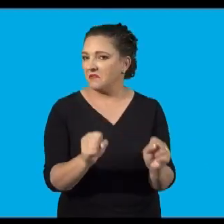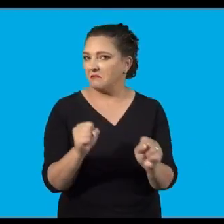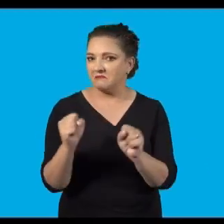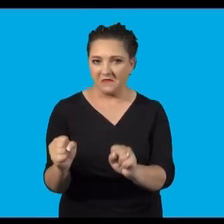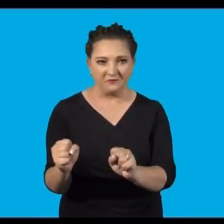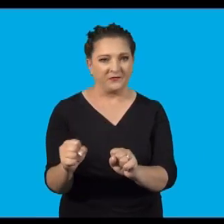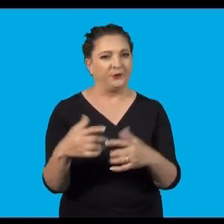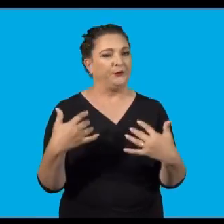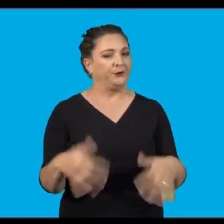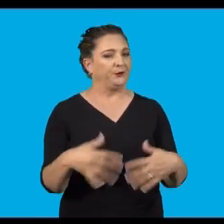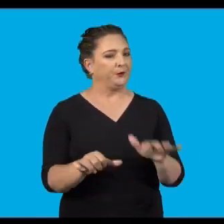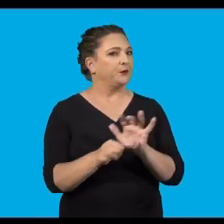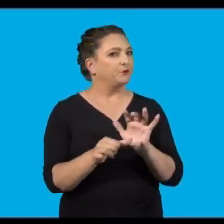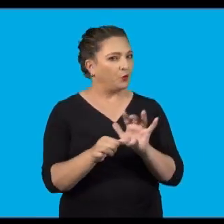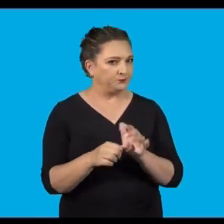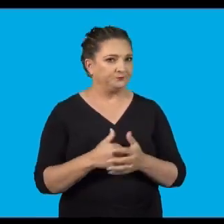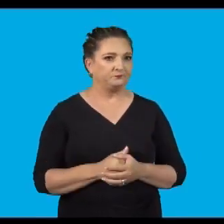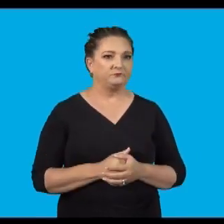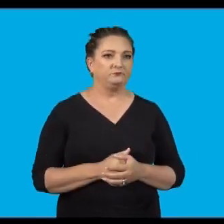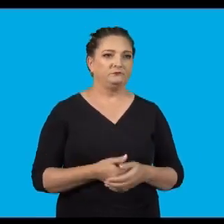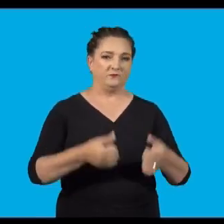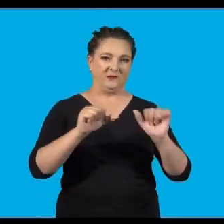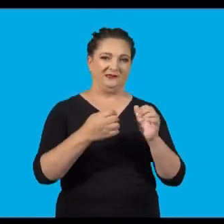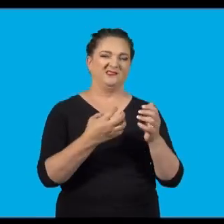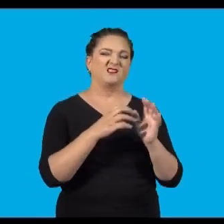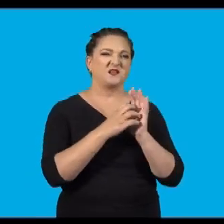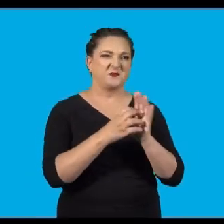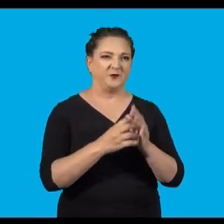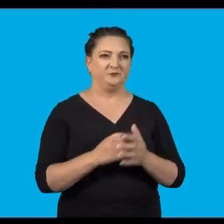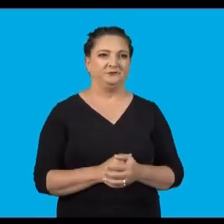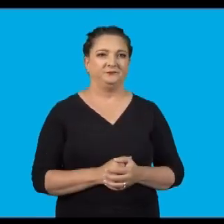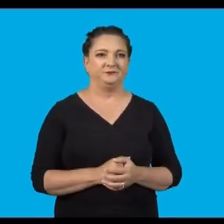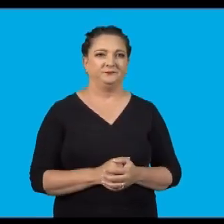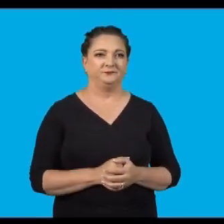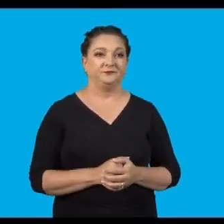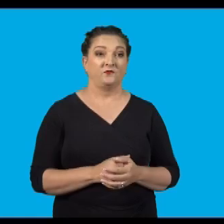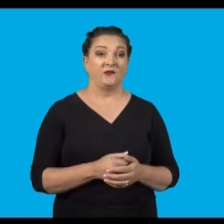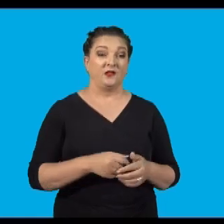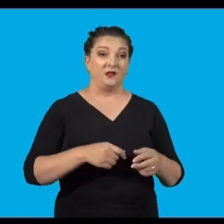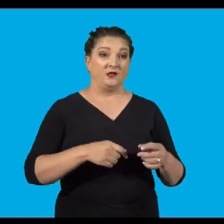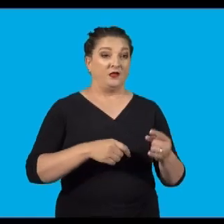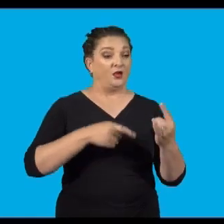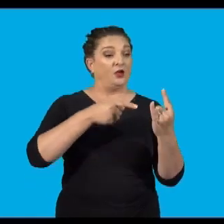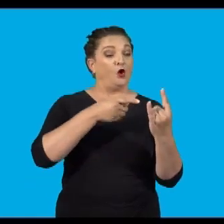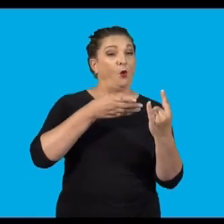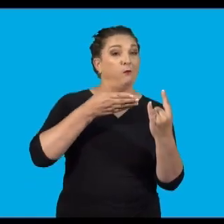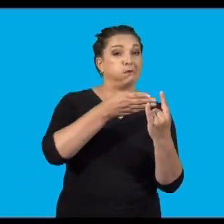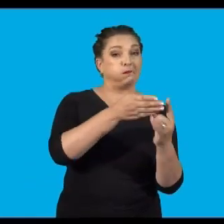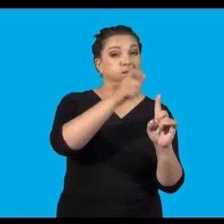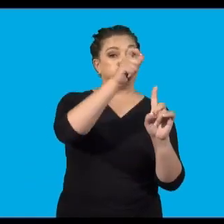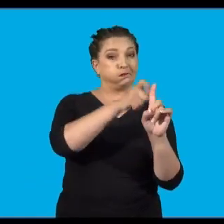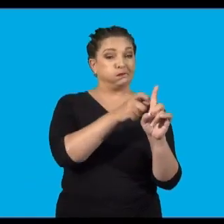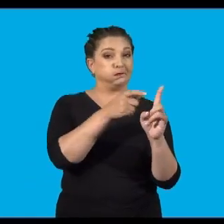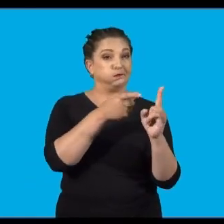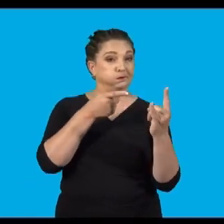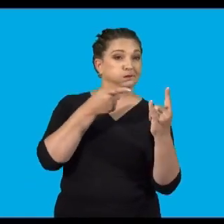and this is of paramount importance. Let's look at our next example. In the past tense, the striker scored a